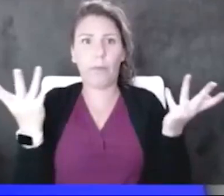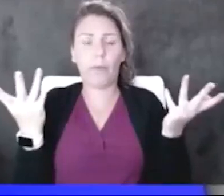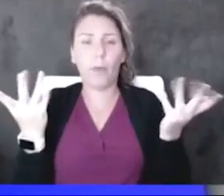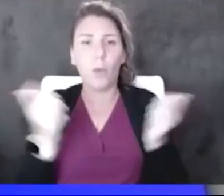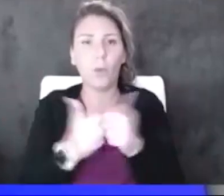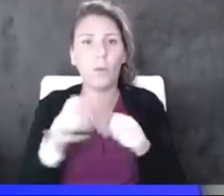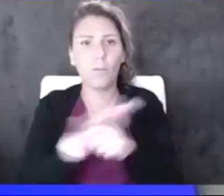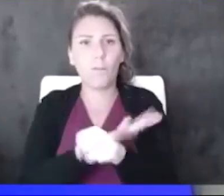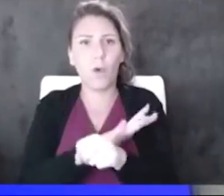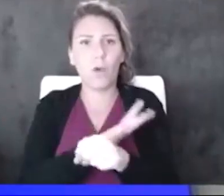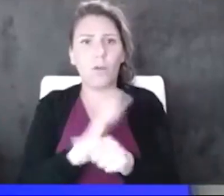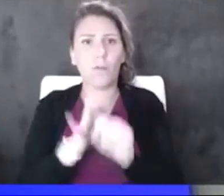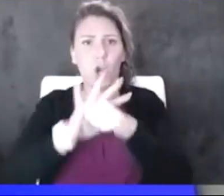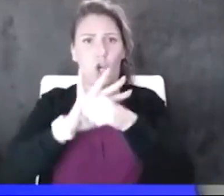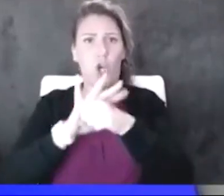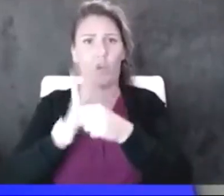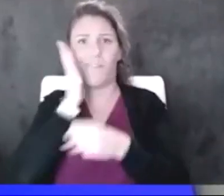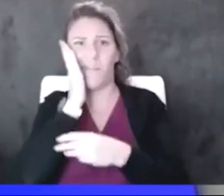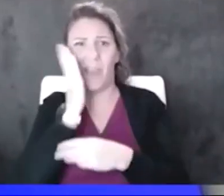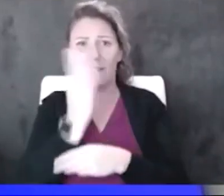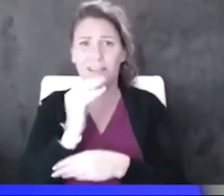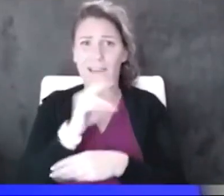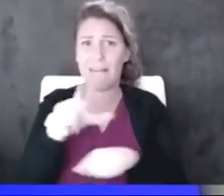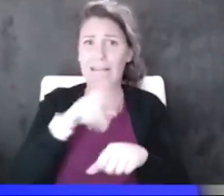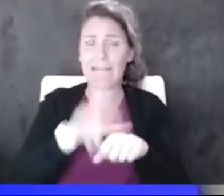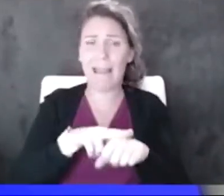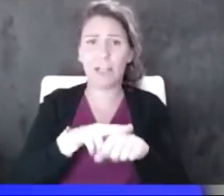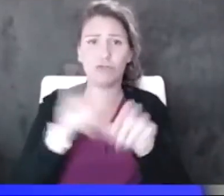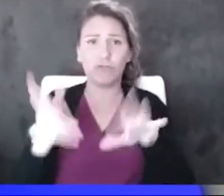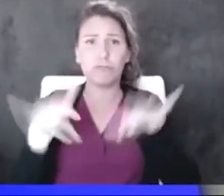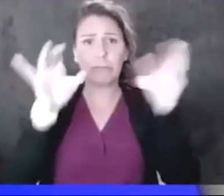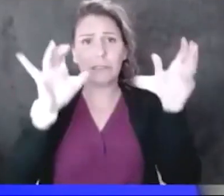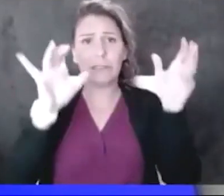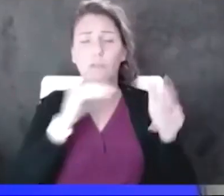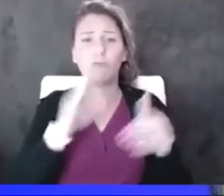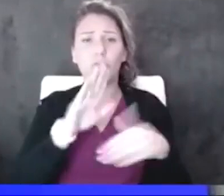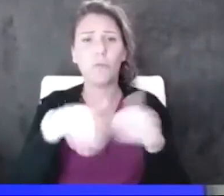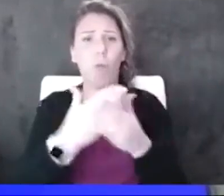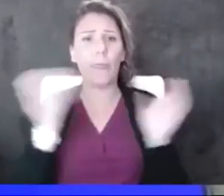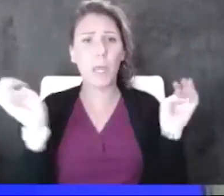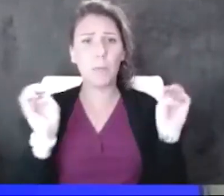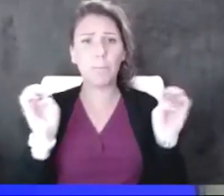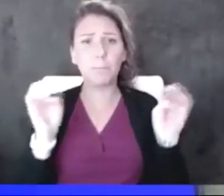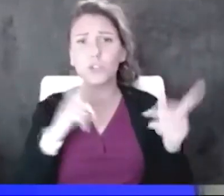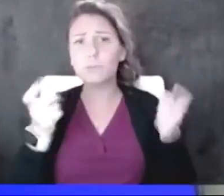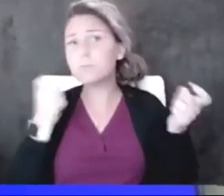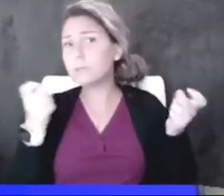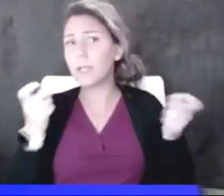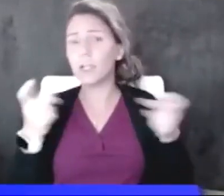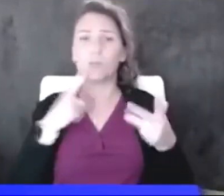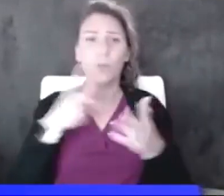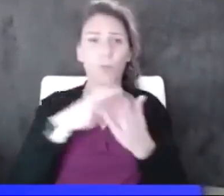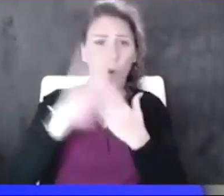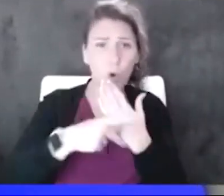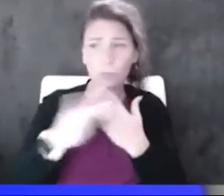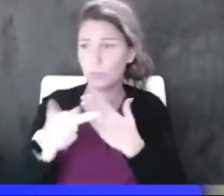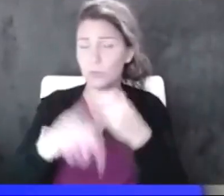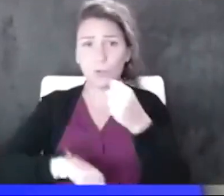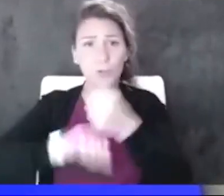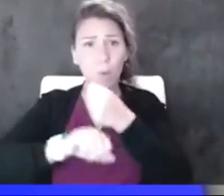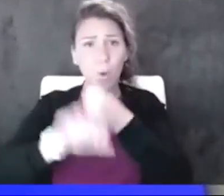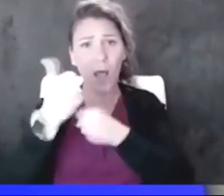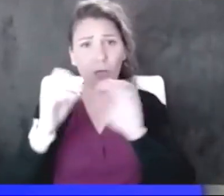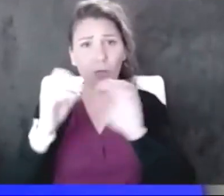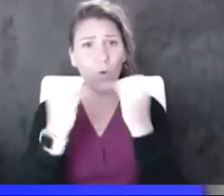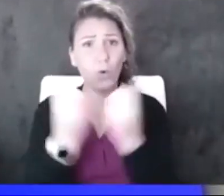natural disaster, and typically part of our emergency management program within healthcare is that you do support those other organizations. I